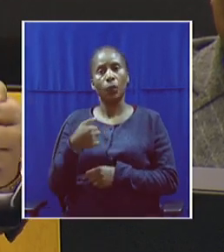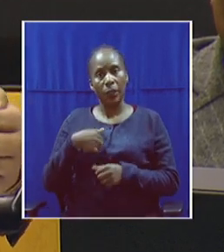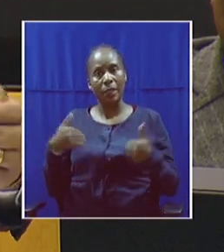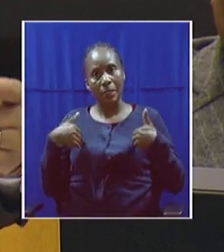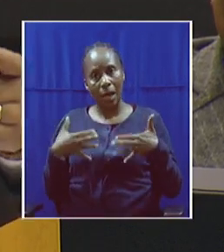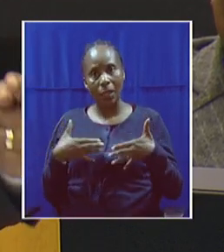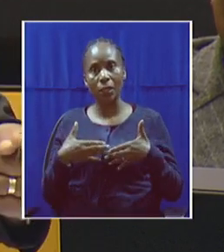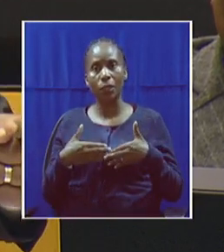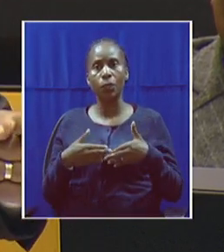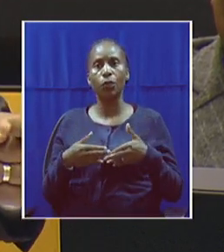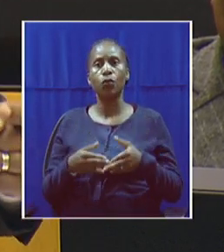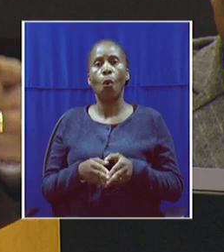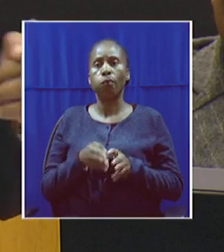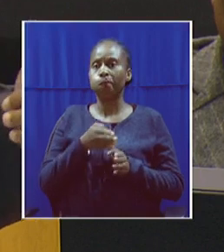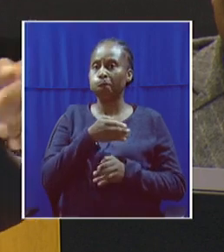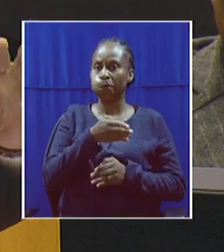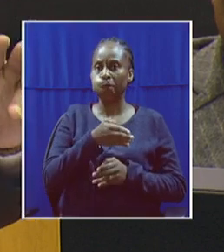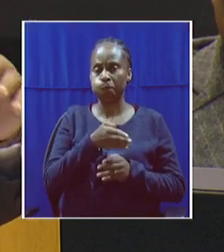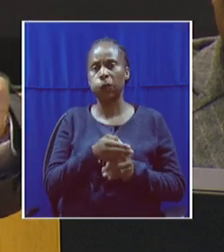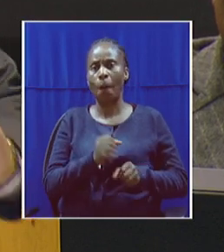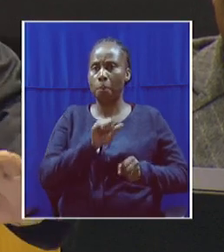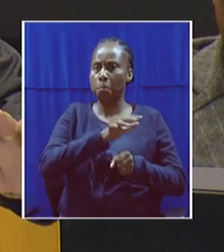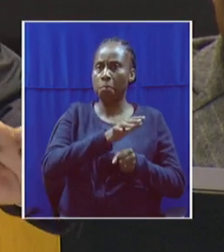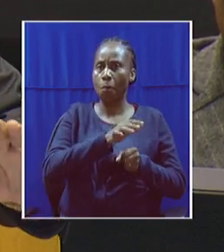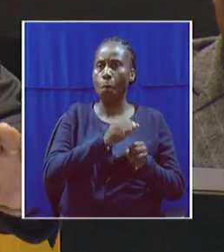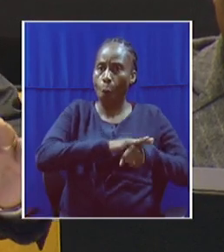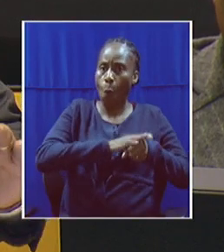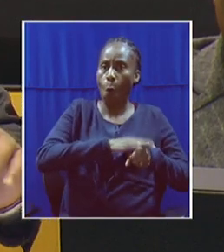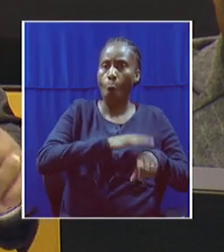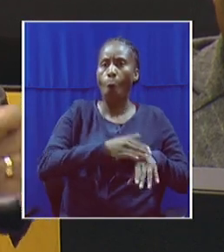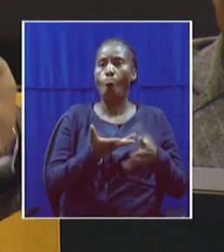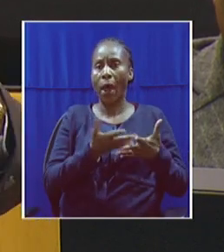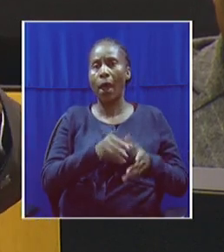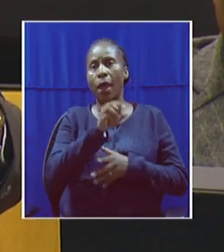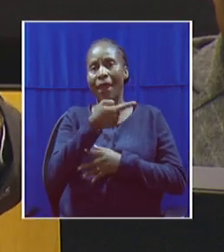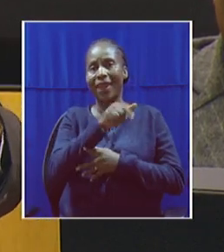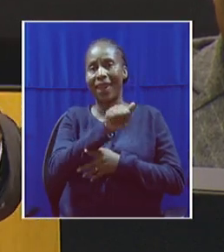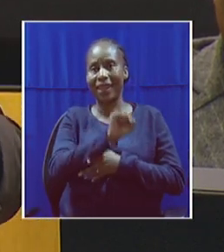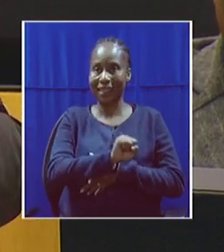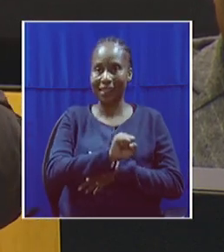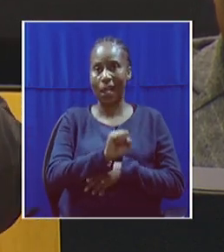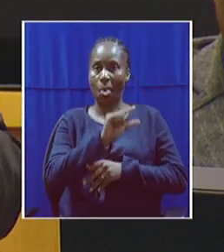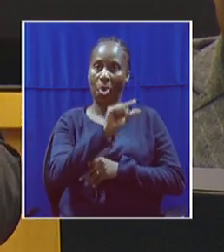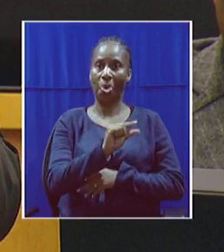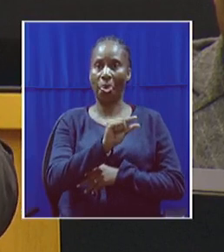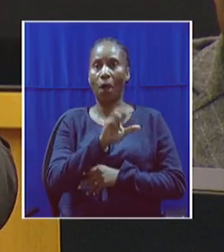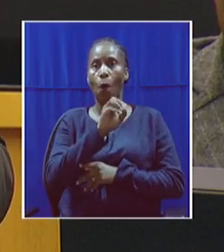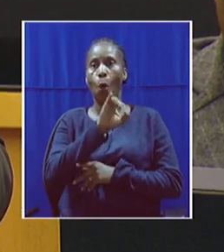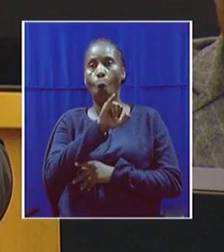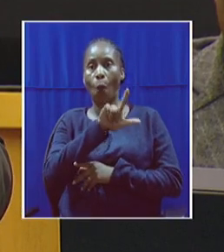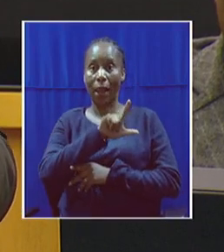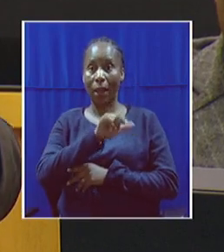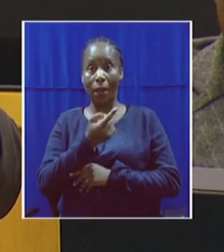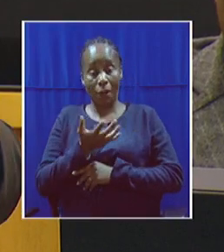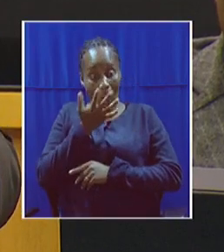into deposits of gas more and less on oil and our view is that if you want to grow that